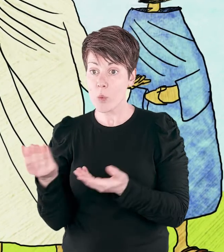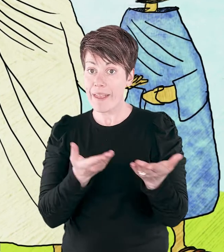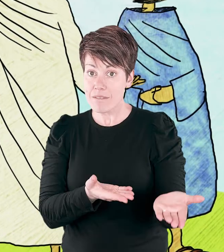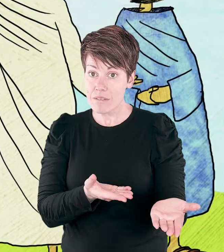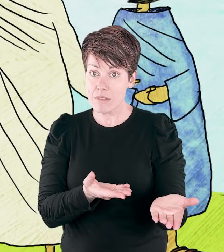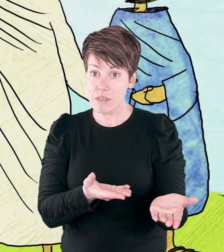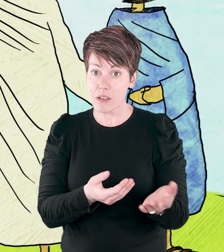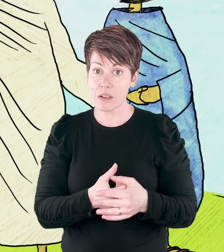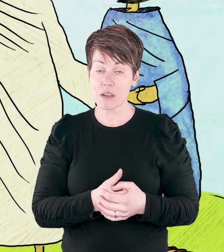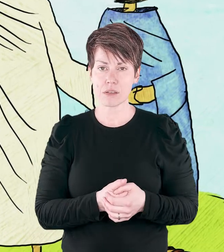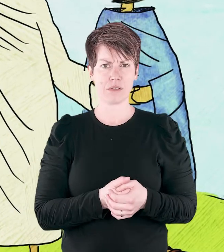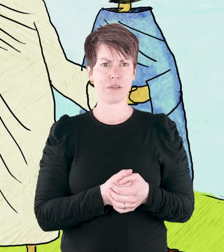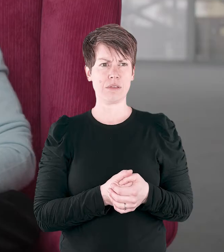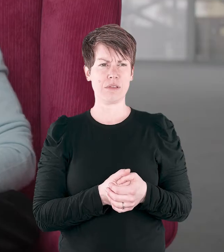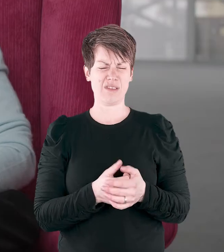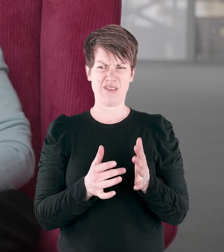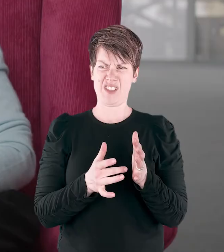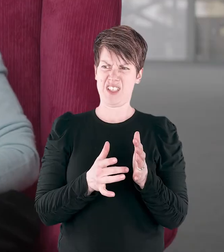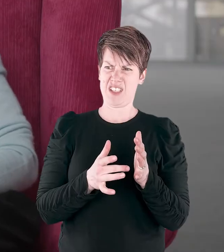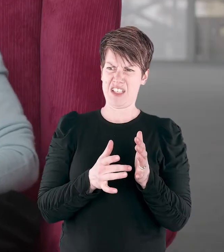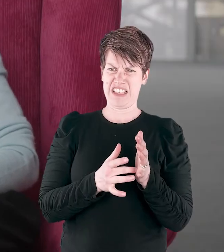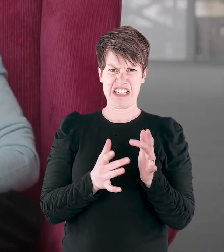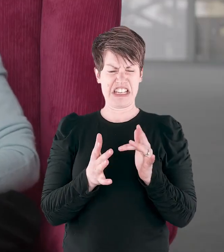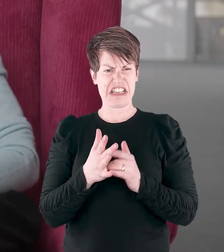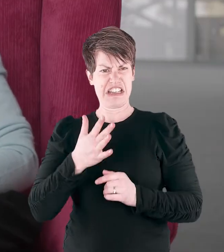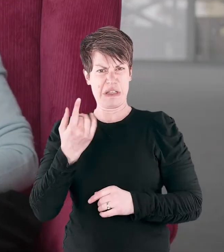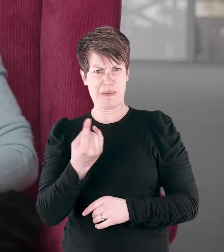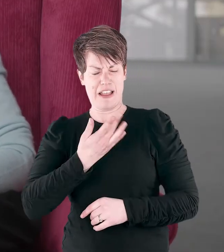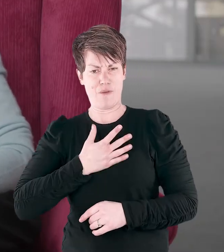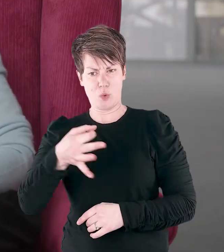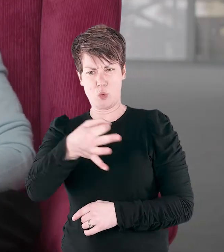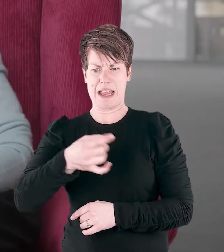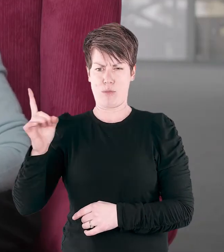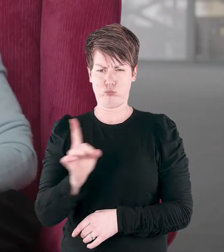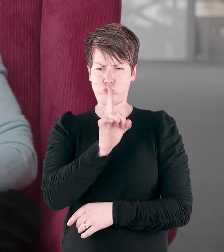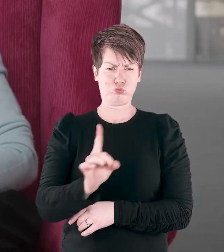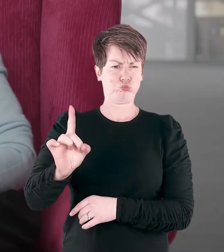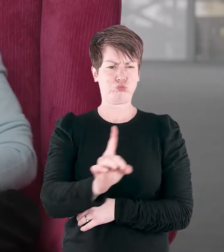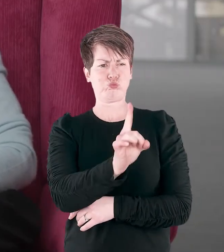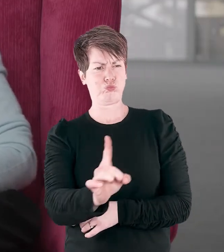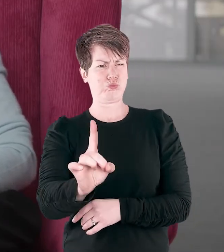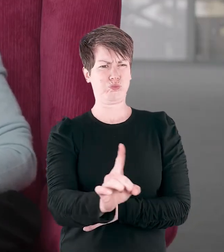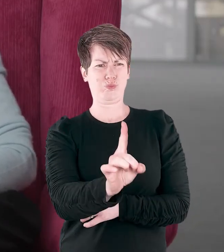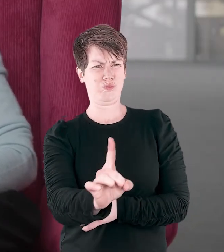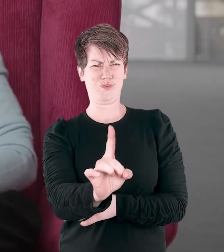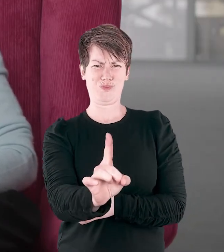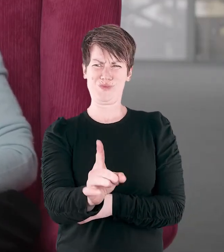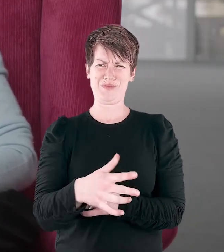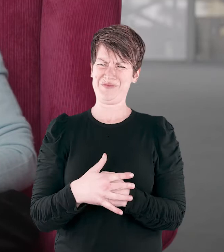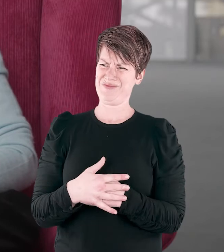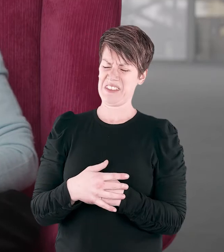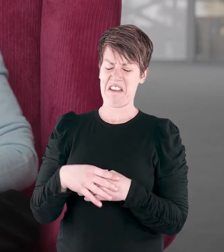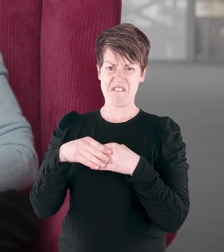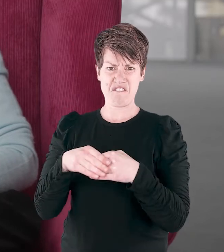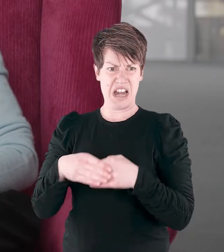eat. Did Jesus want to travel all the way to town and buy food for everyone? Jesus'